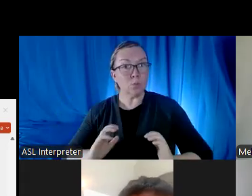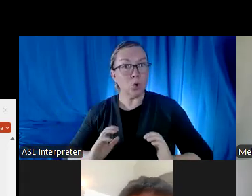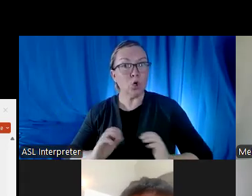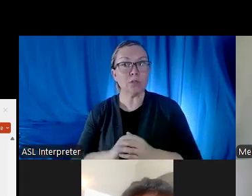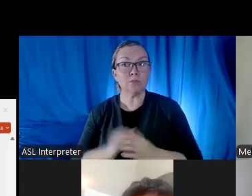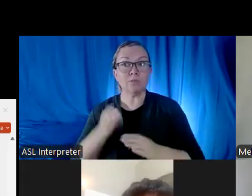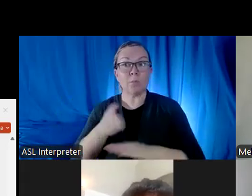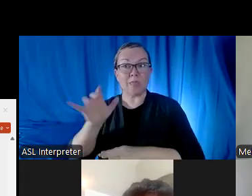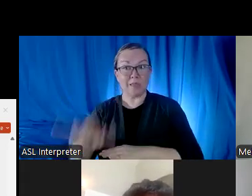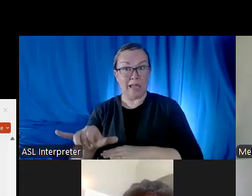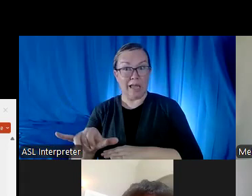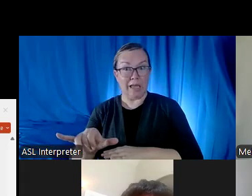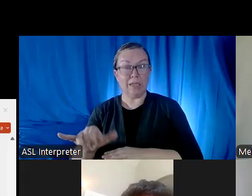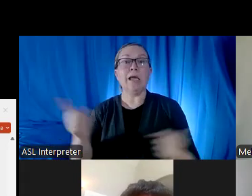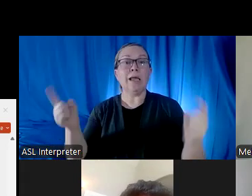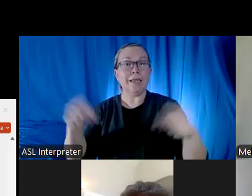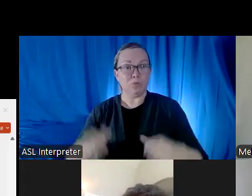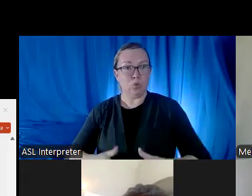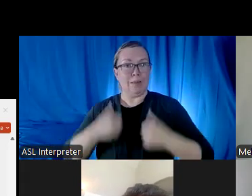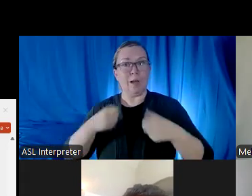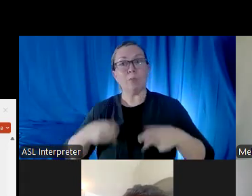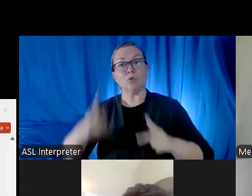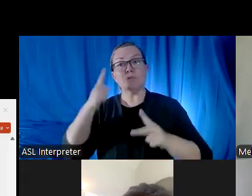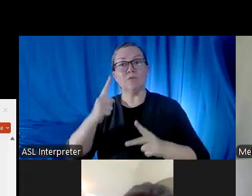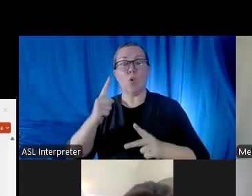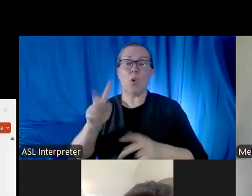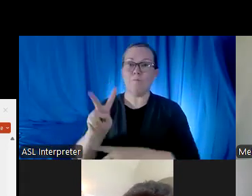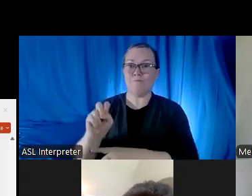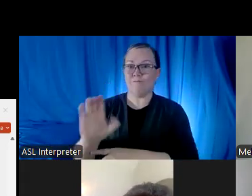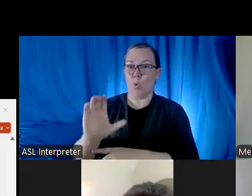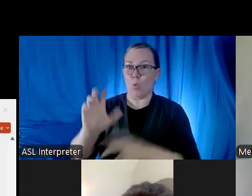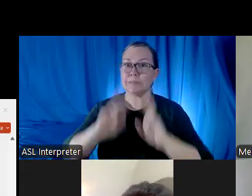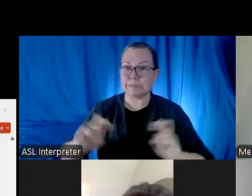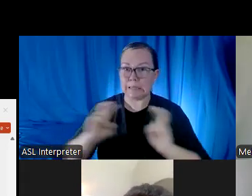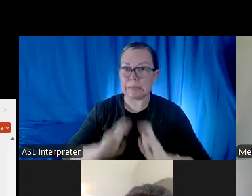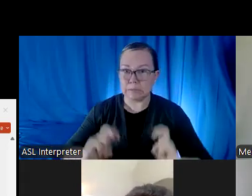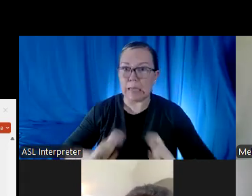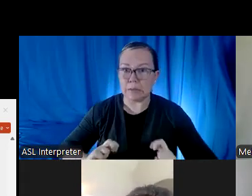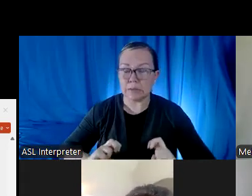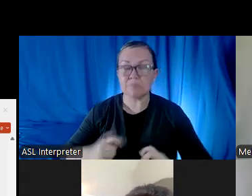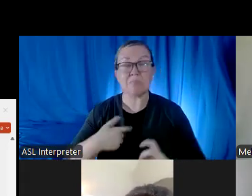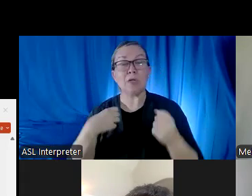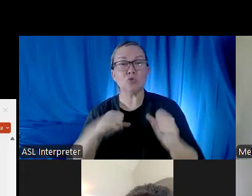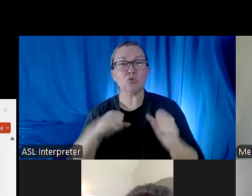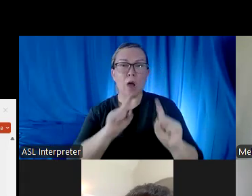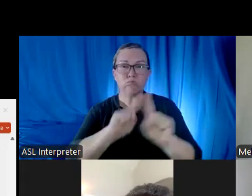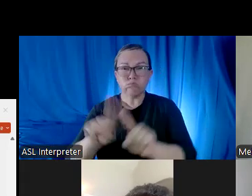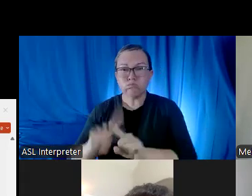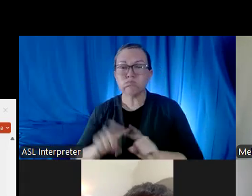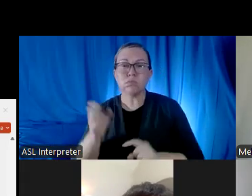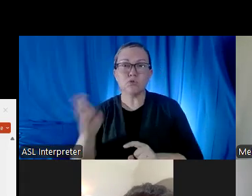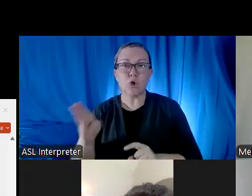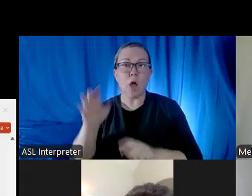Soon after, I came to Living Opportunities for vocational assessments. I tried out jobs in data